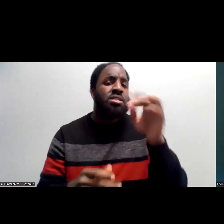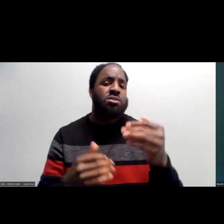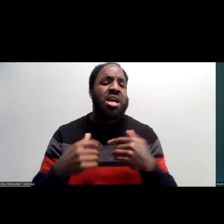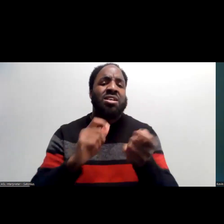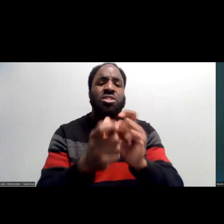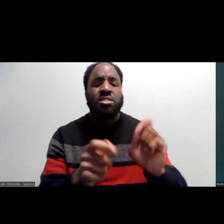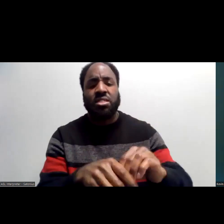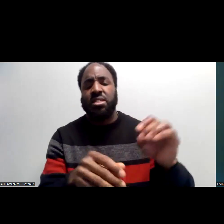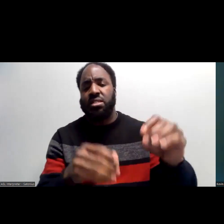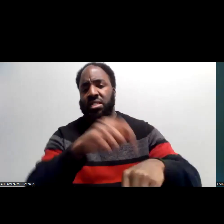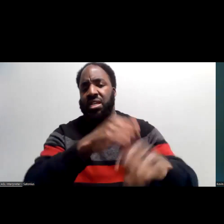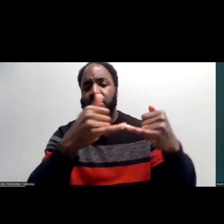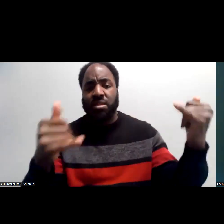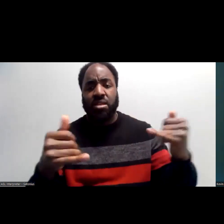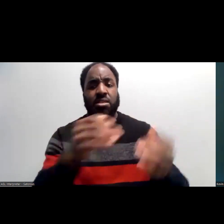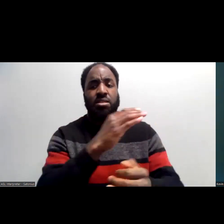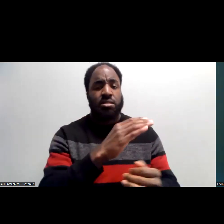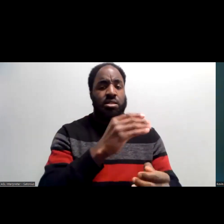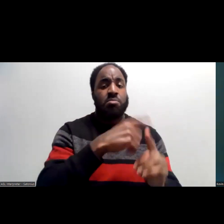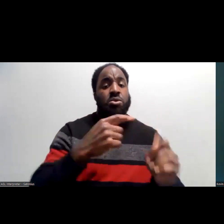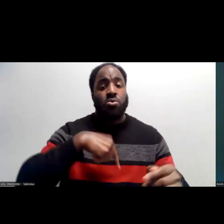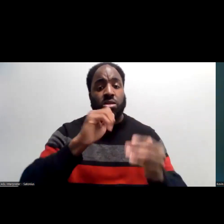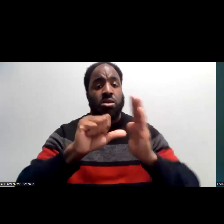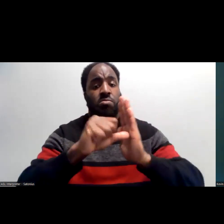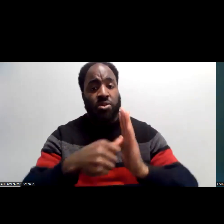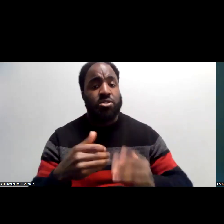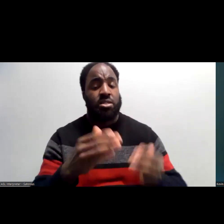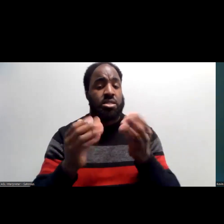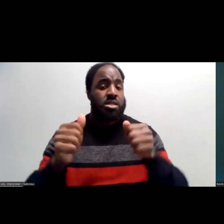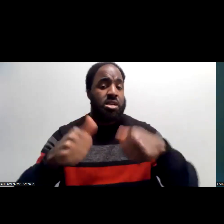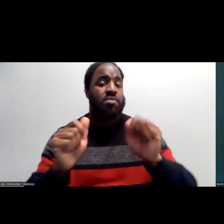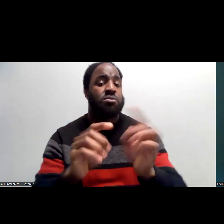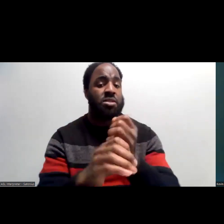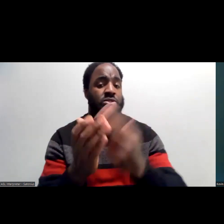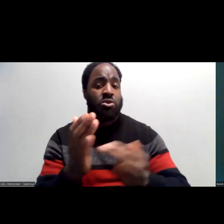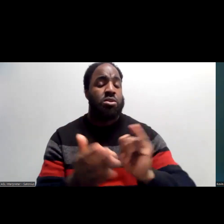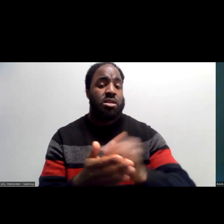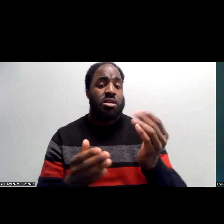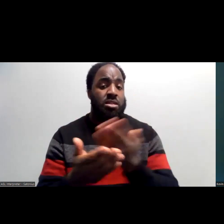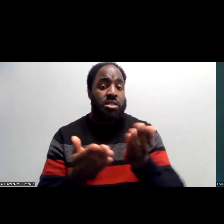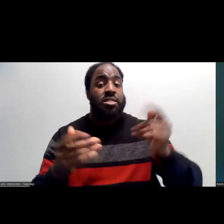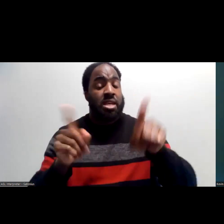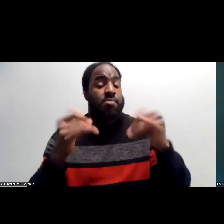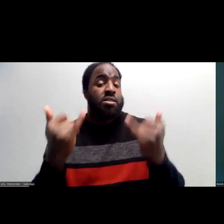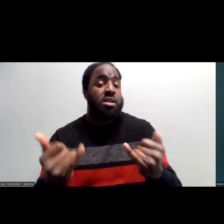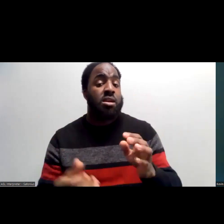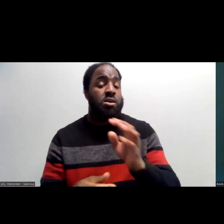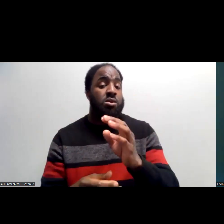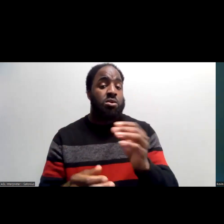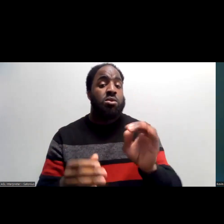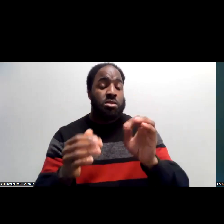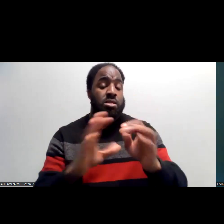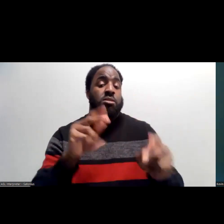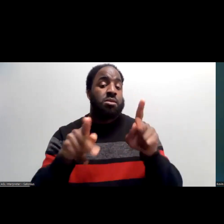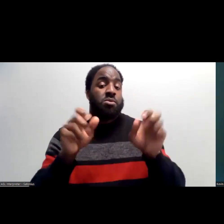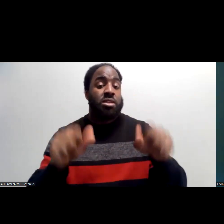timelines of certain things, but we appreciate the effort to ensure that things that were happening now and that people rely on today